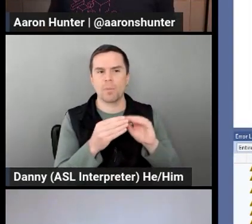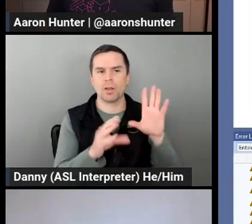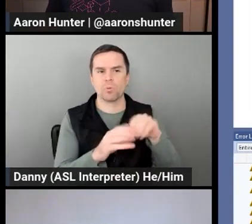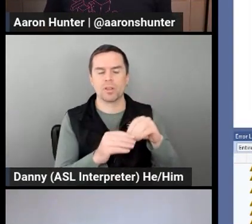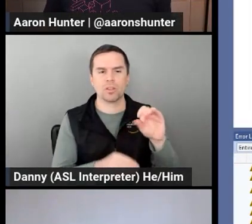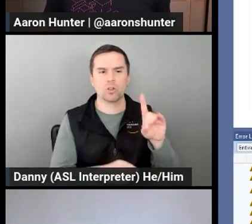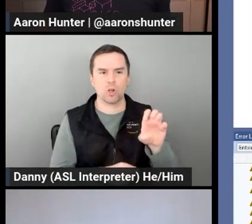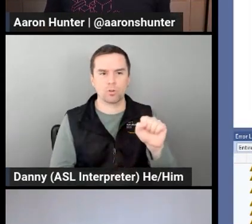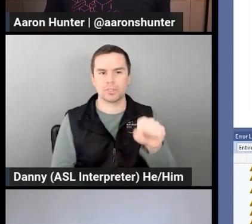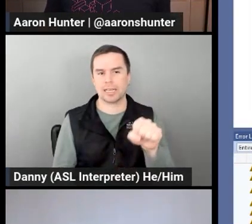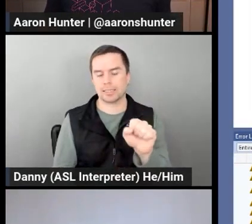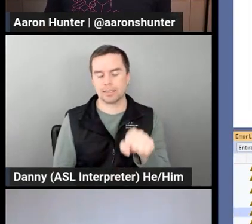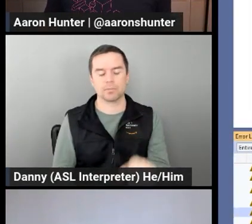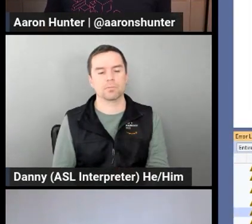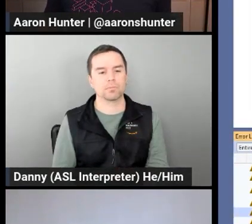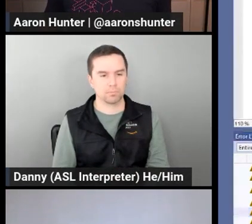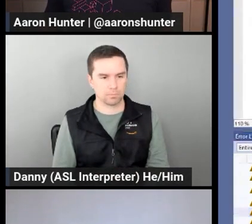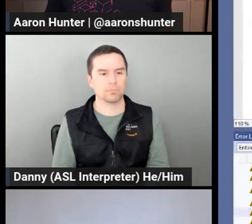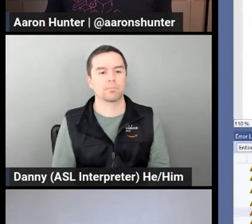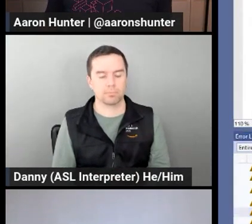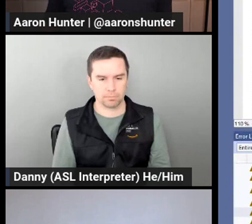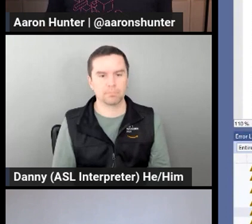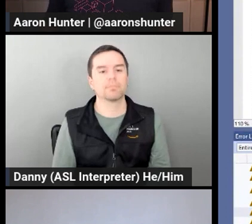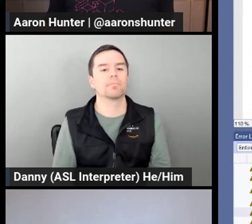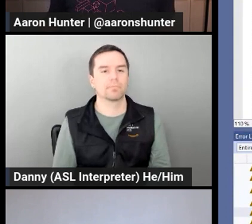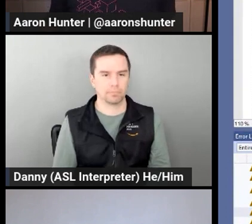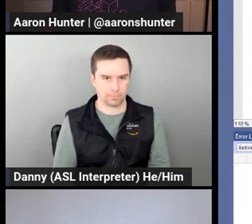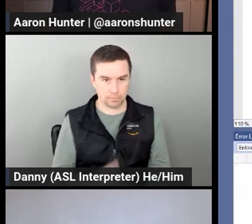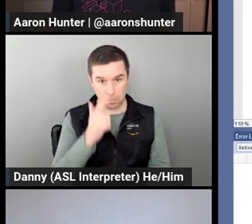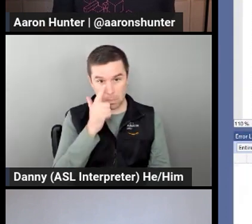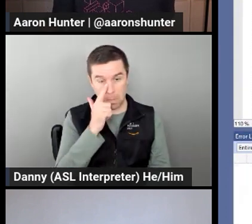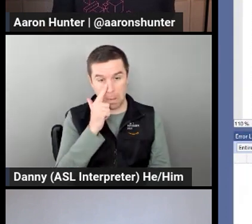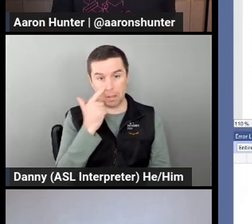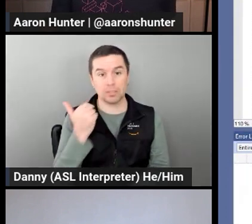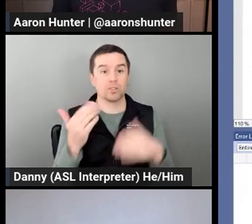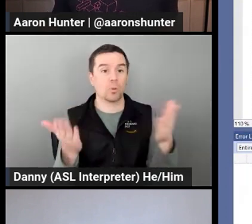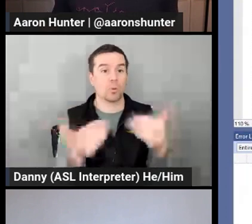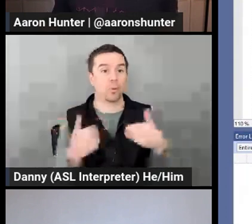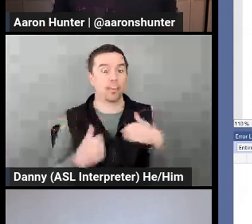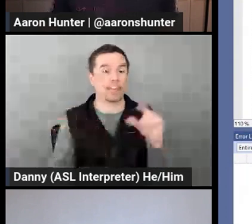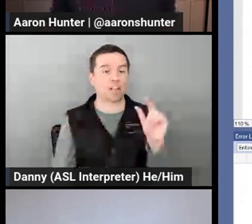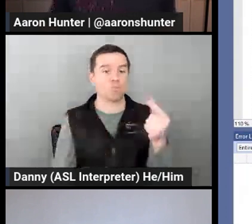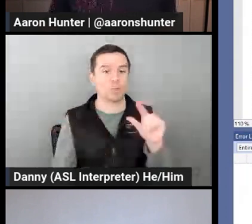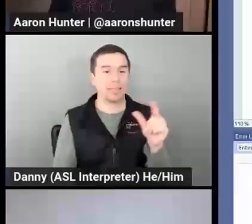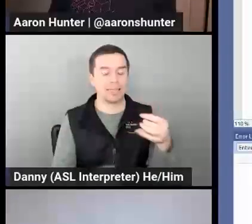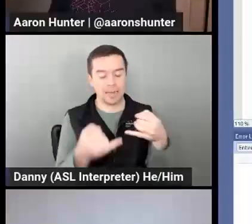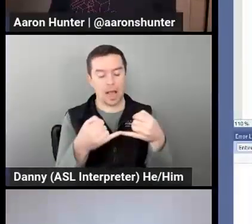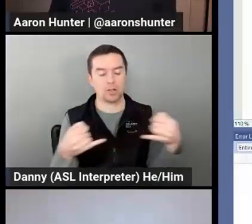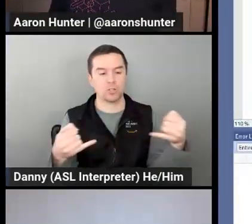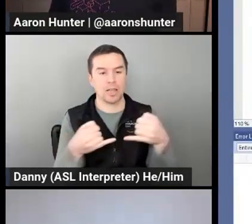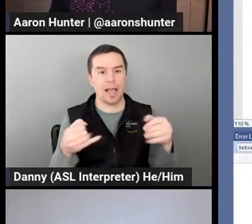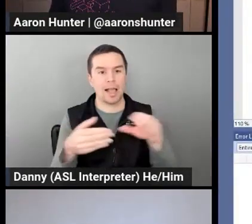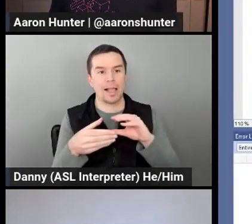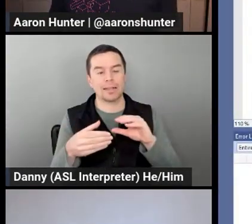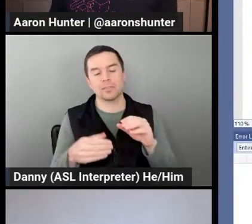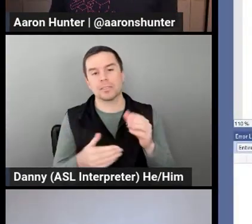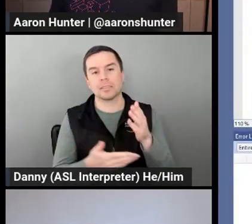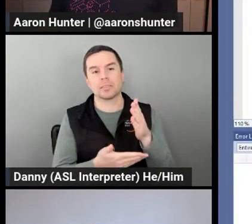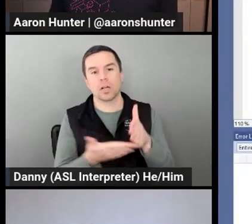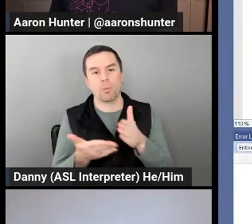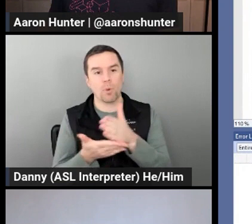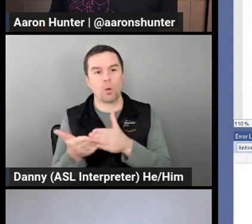Yeah, exactly. Oh, it does do that. Okay. Yeah. So if you go here, it has the green sort of underlines and some of the components